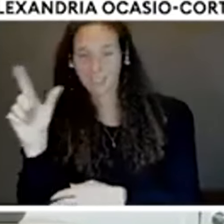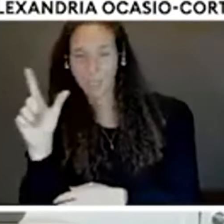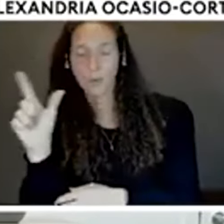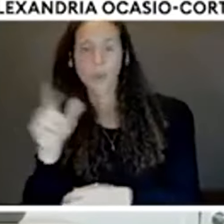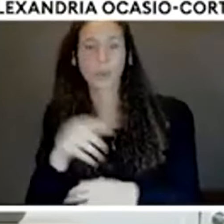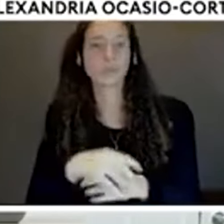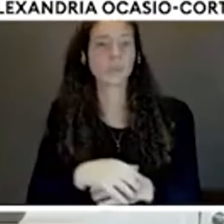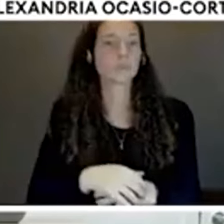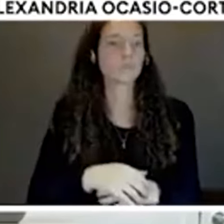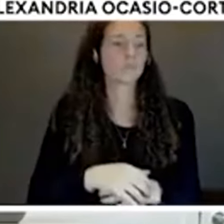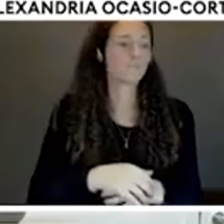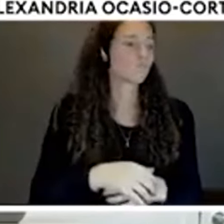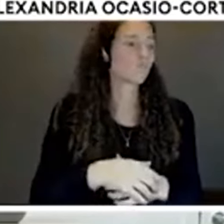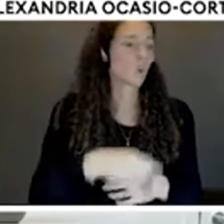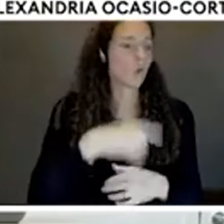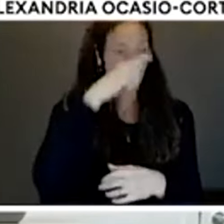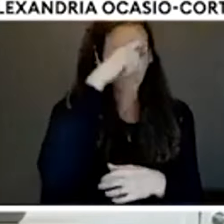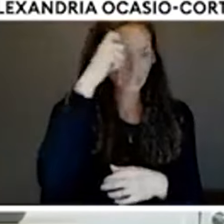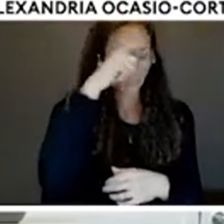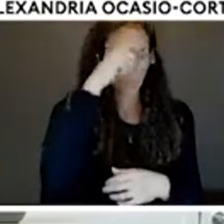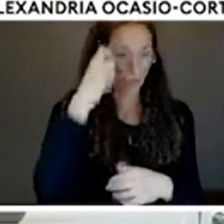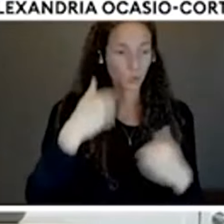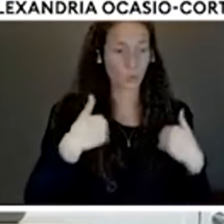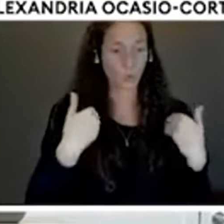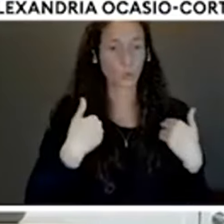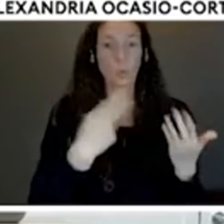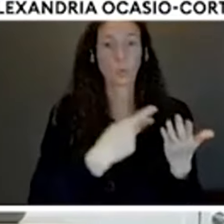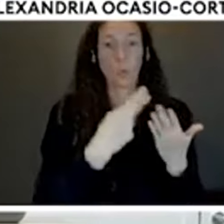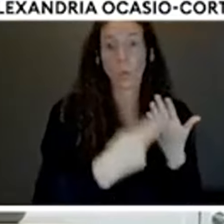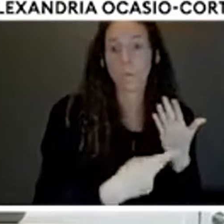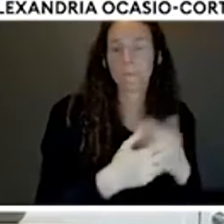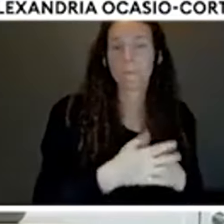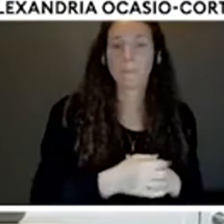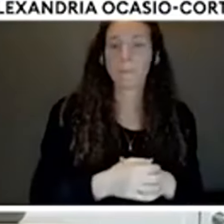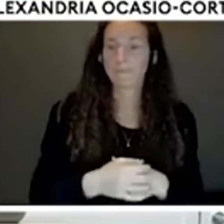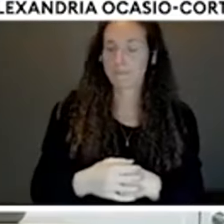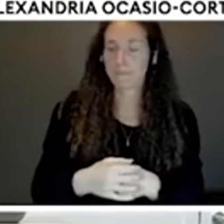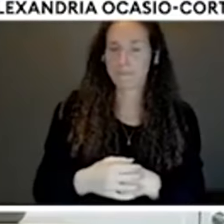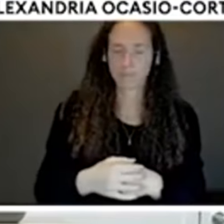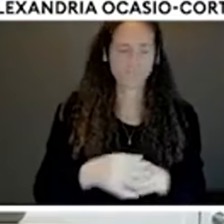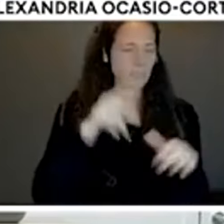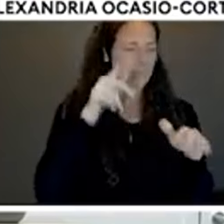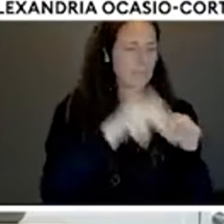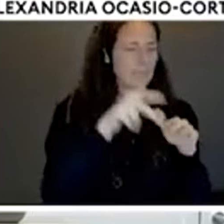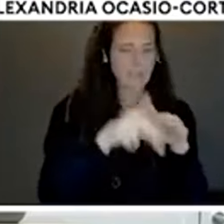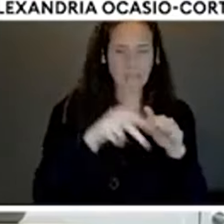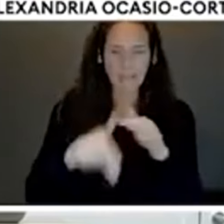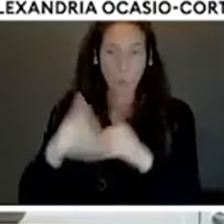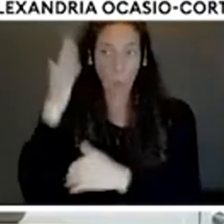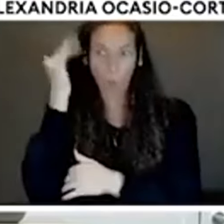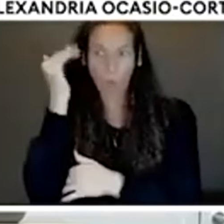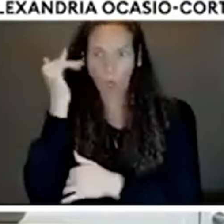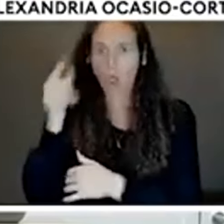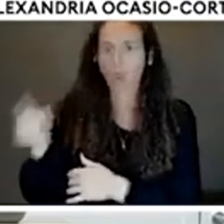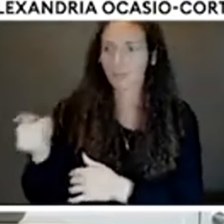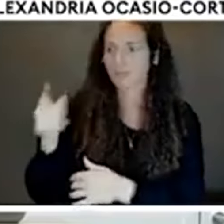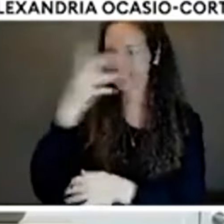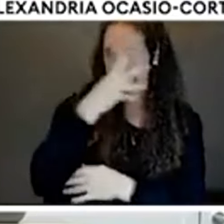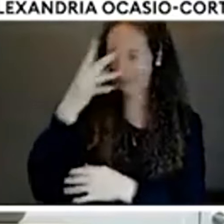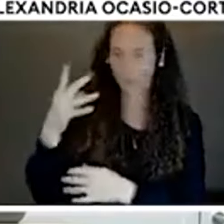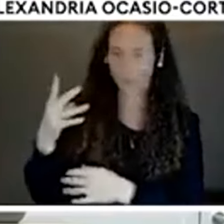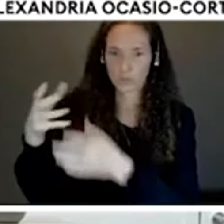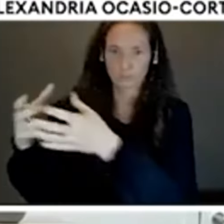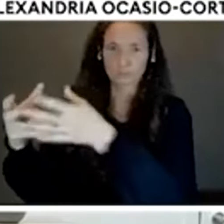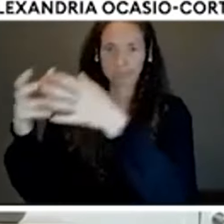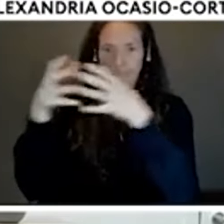accommodate for this migrant, in order to accommodate for all of this migrant